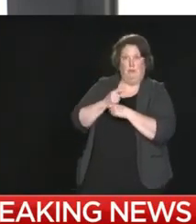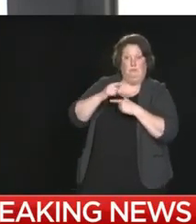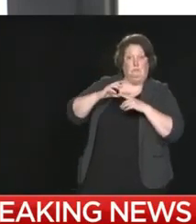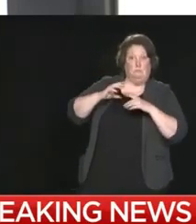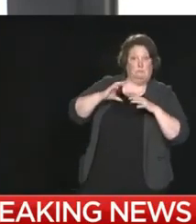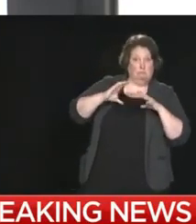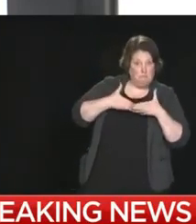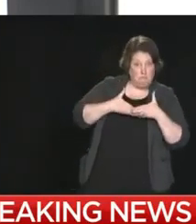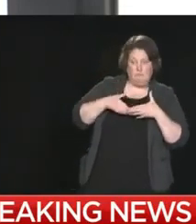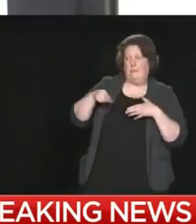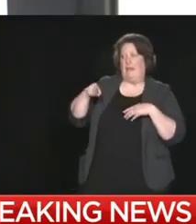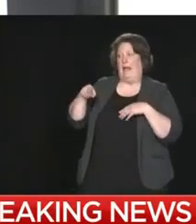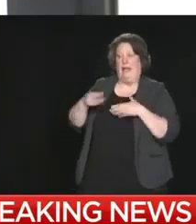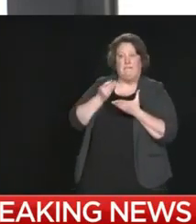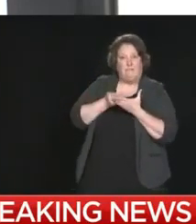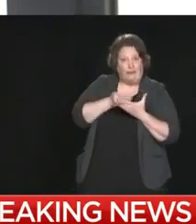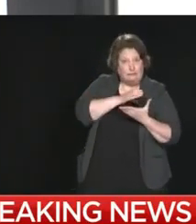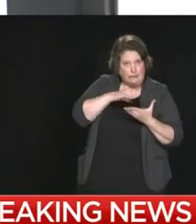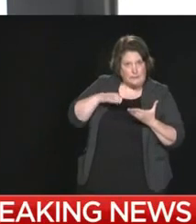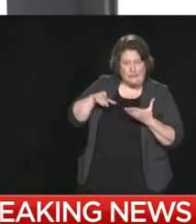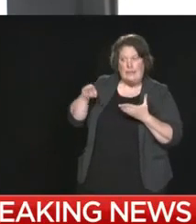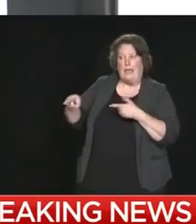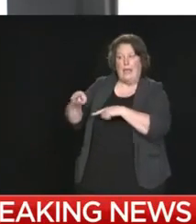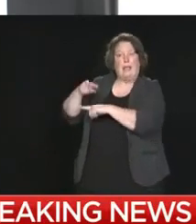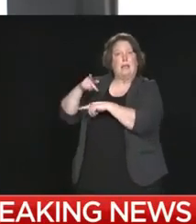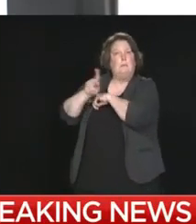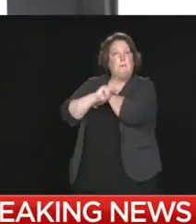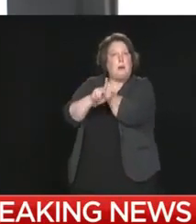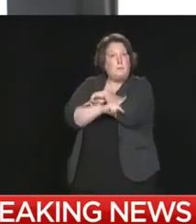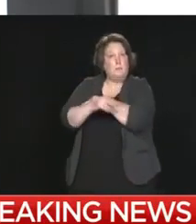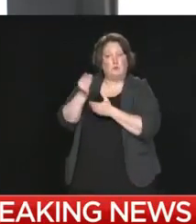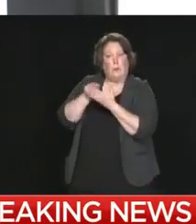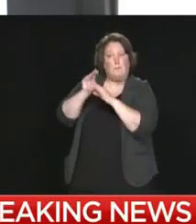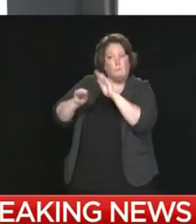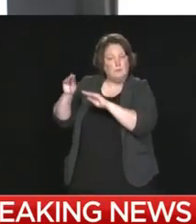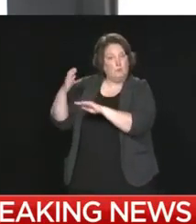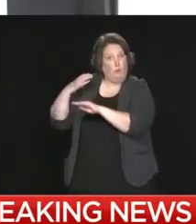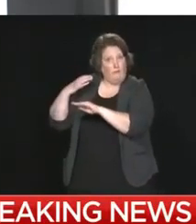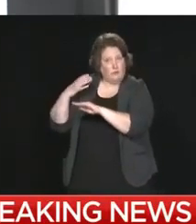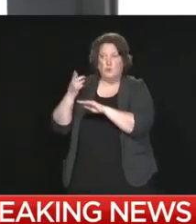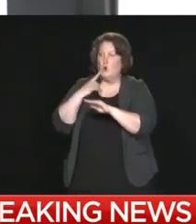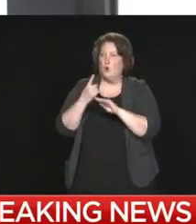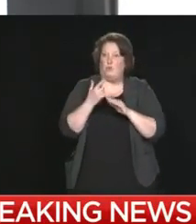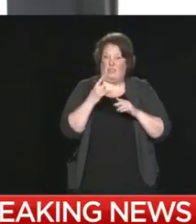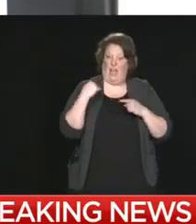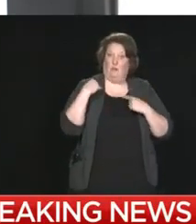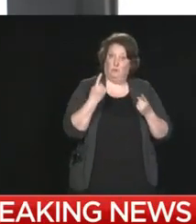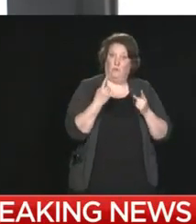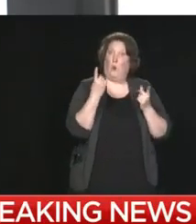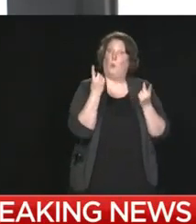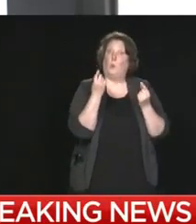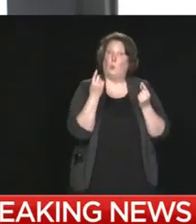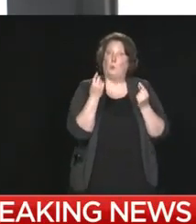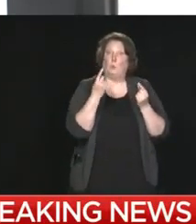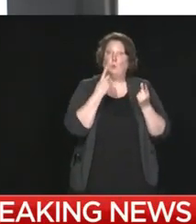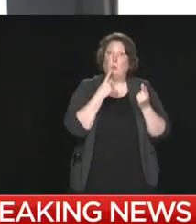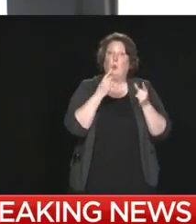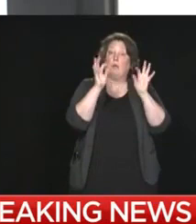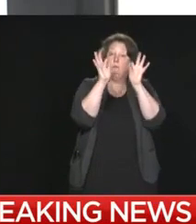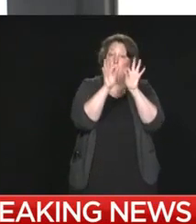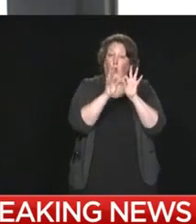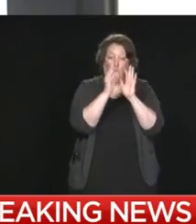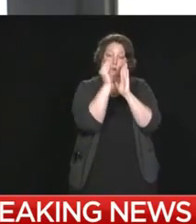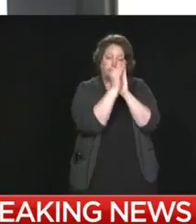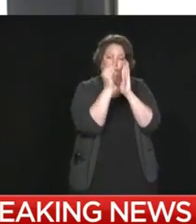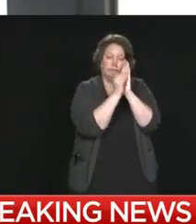at Finance Committee, we've been tallying up the costs and the expenses and the investments that we've been making to support Canadians through